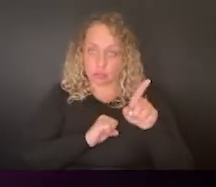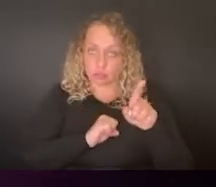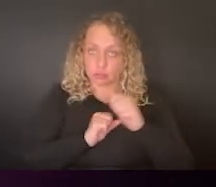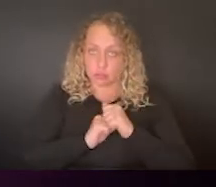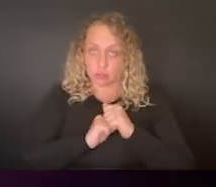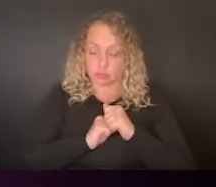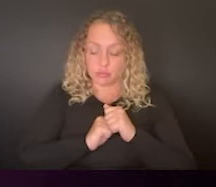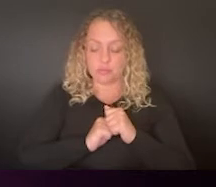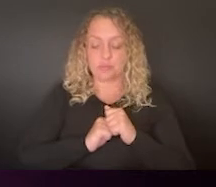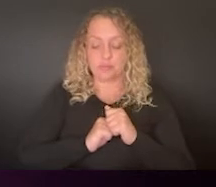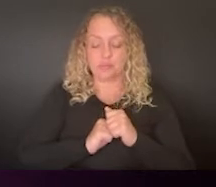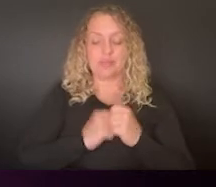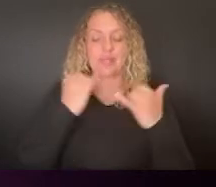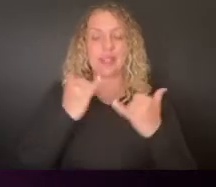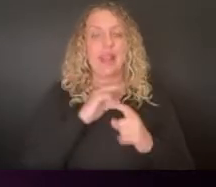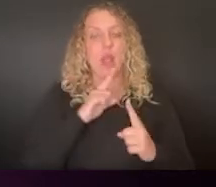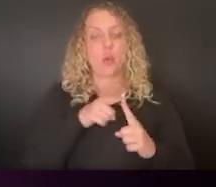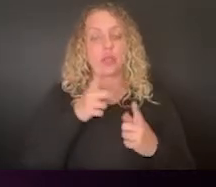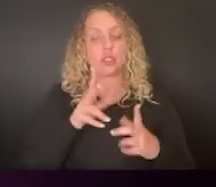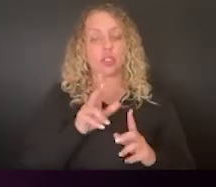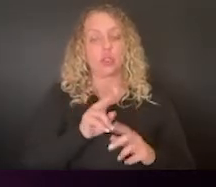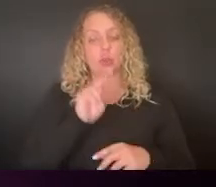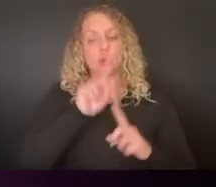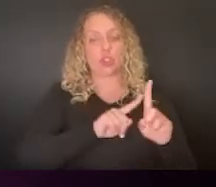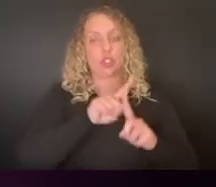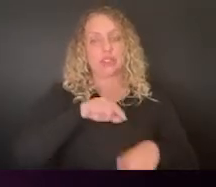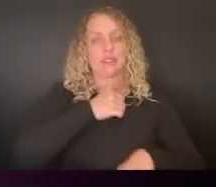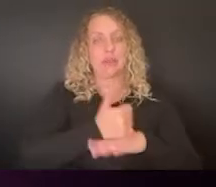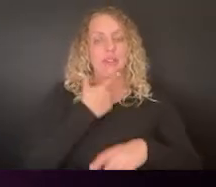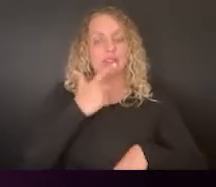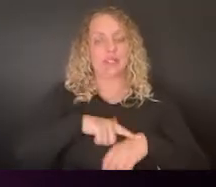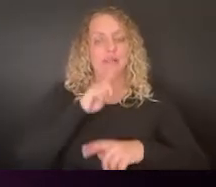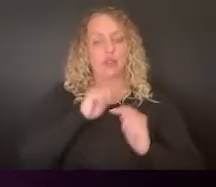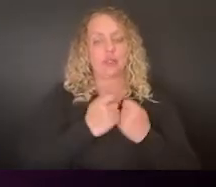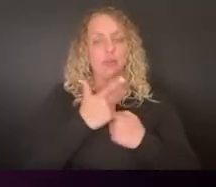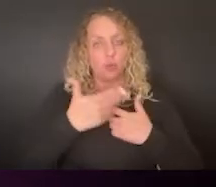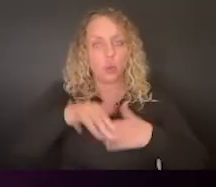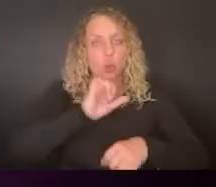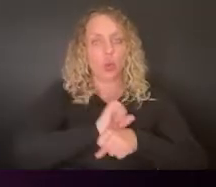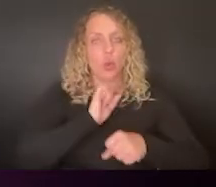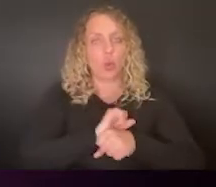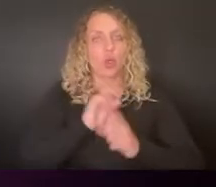outputs like logos, colors, typography, and such, foundations.